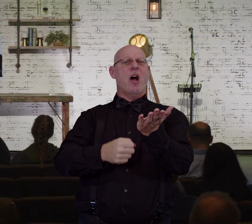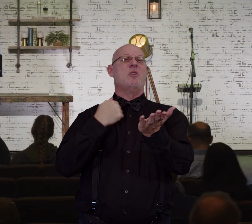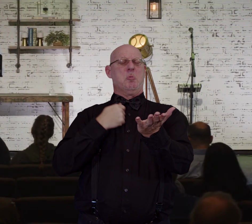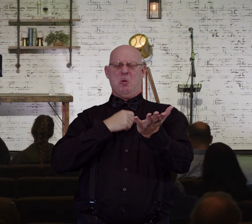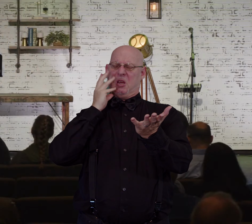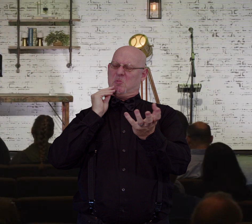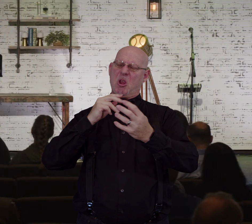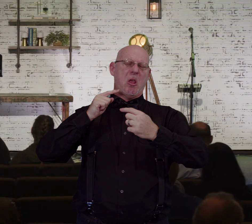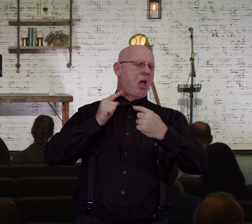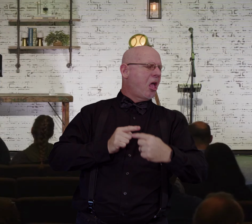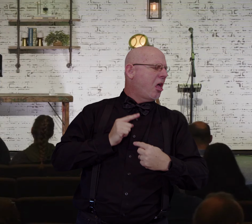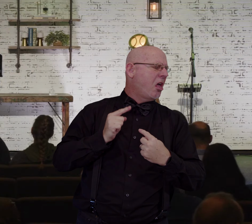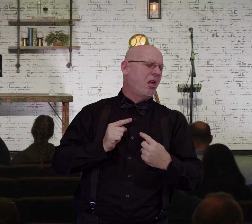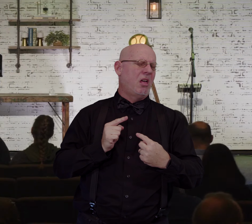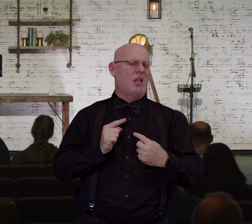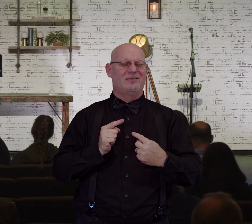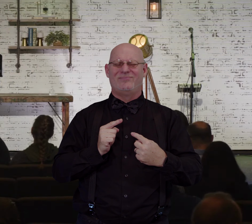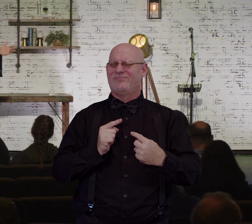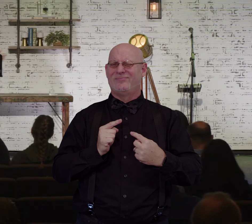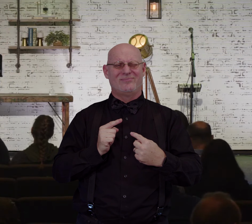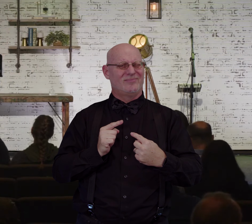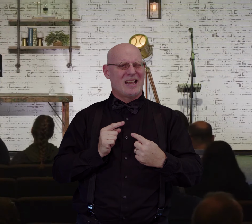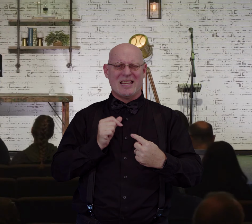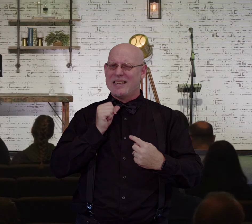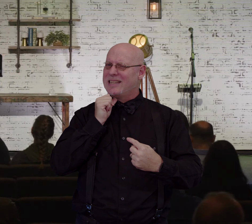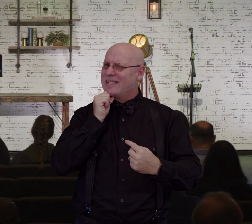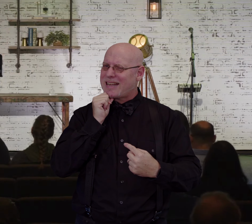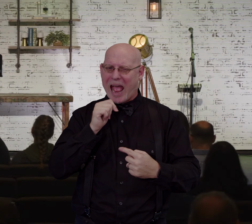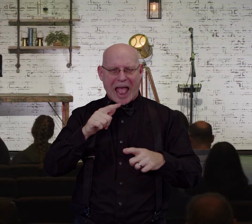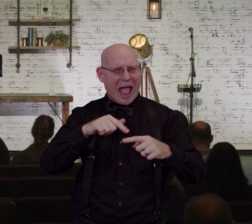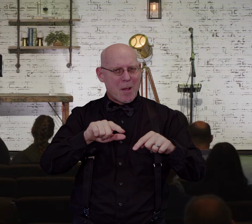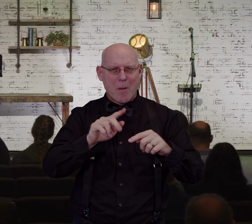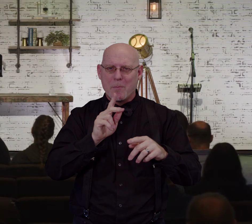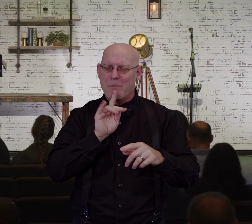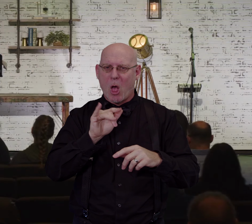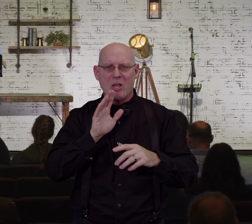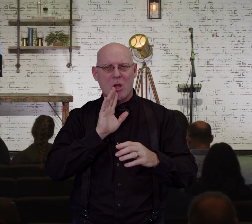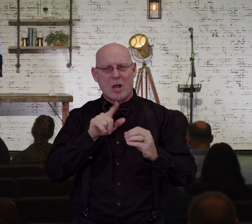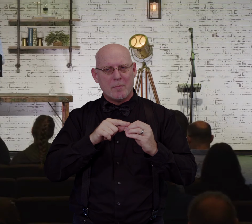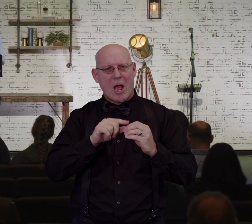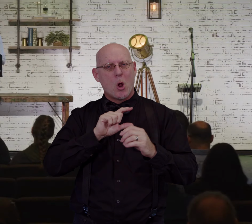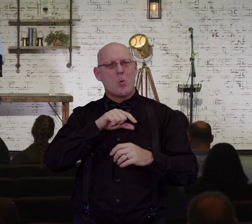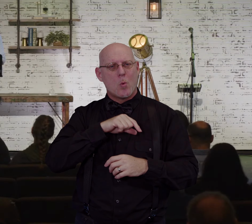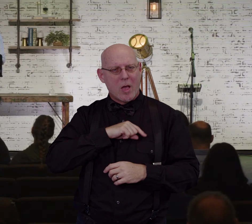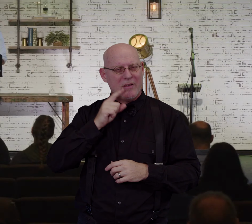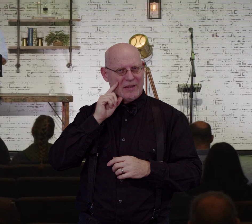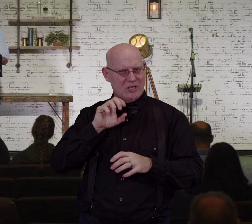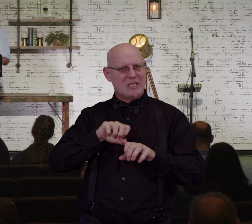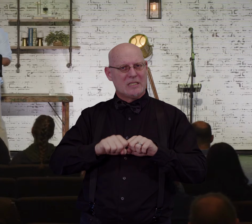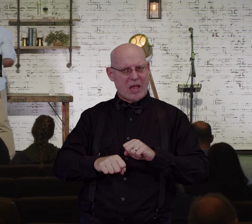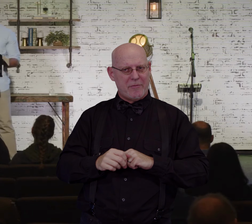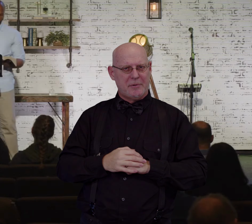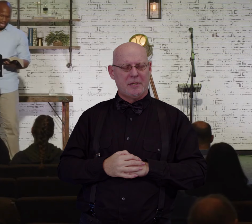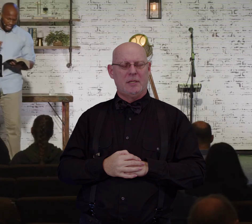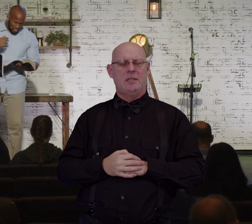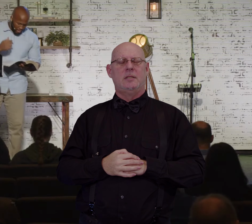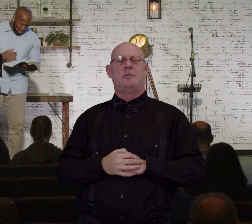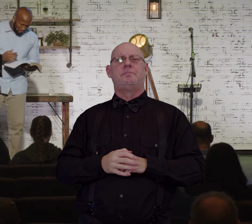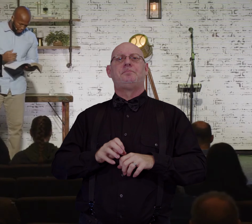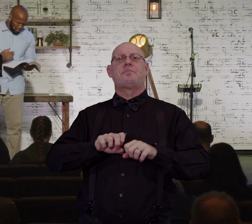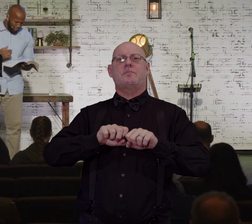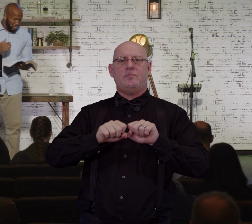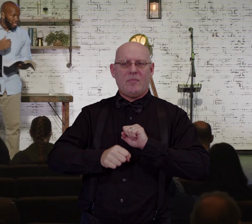we're going through so much difficulty. But this is not what Paul is talking about. There's a qualification on the suffering, and